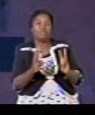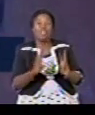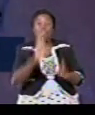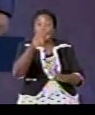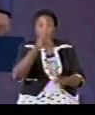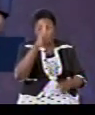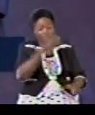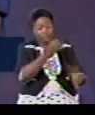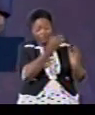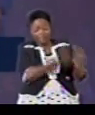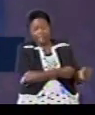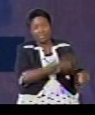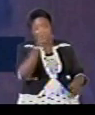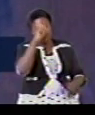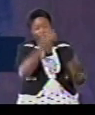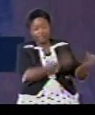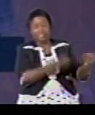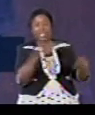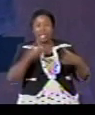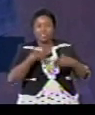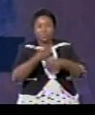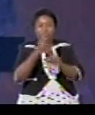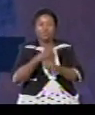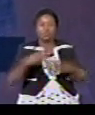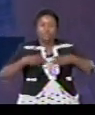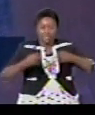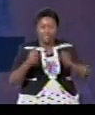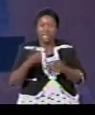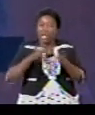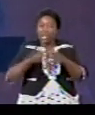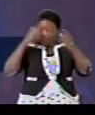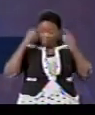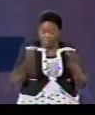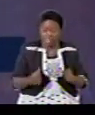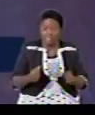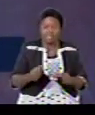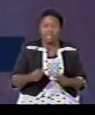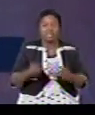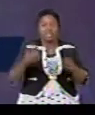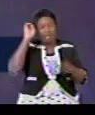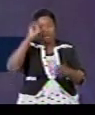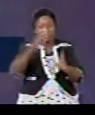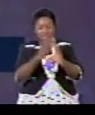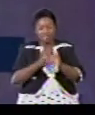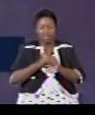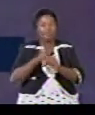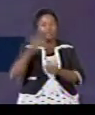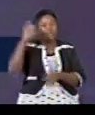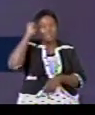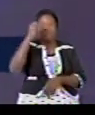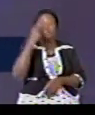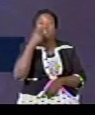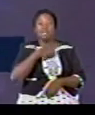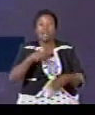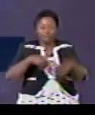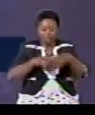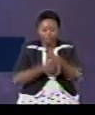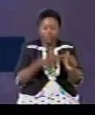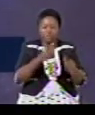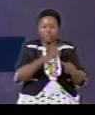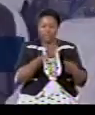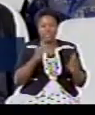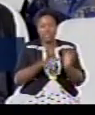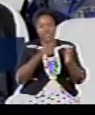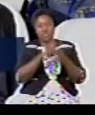faith has made thee whole. And immediately he received his sight and followed Jesus in